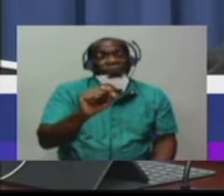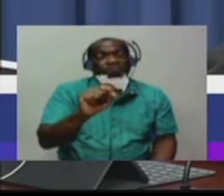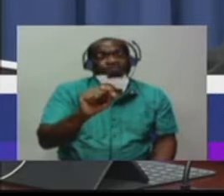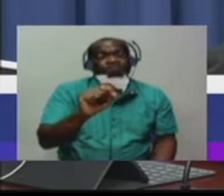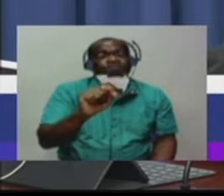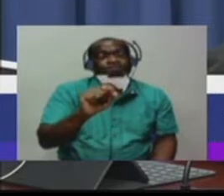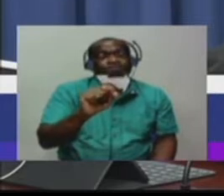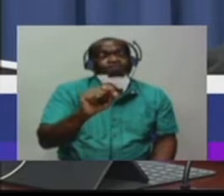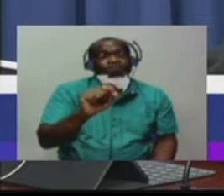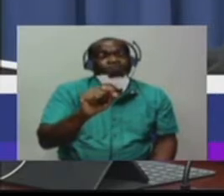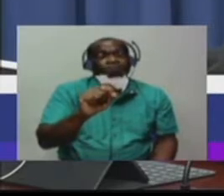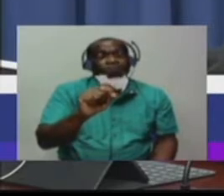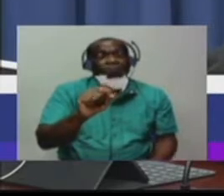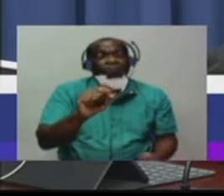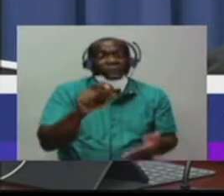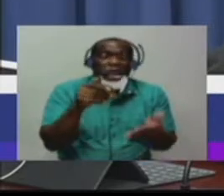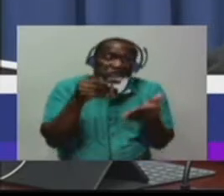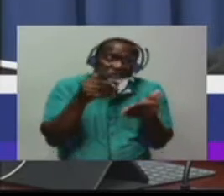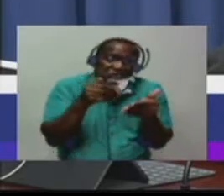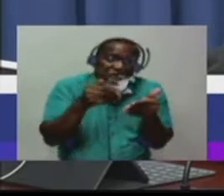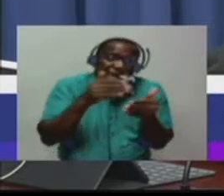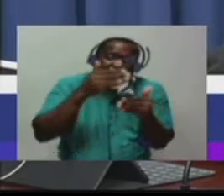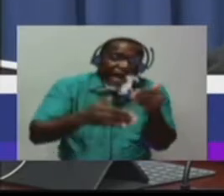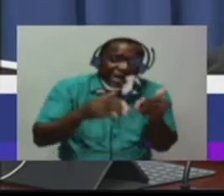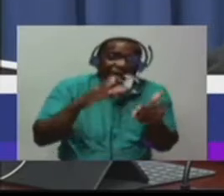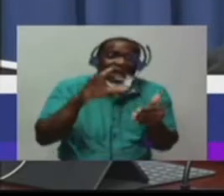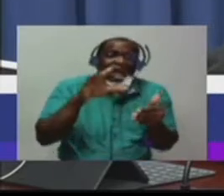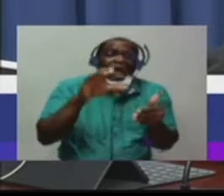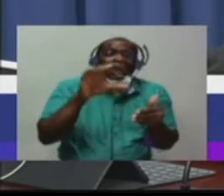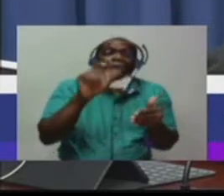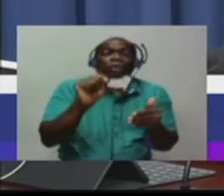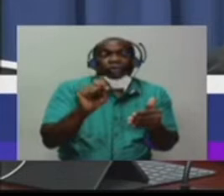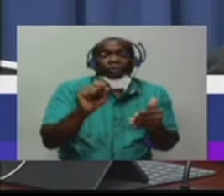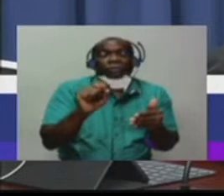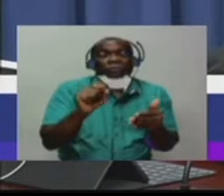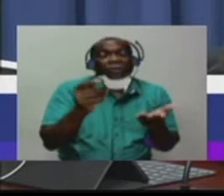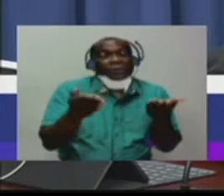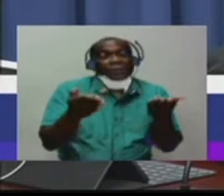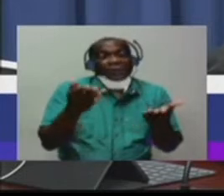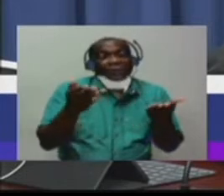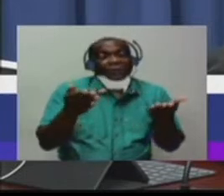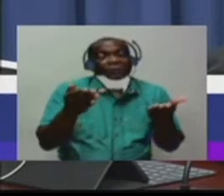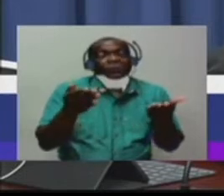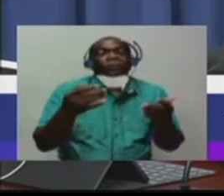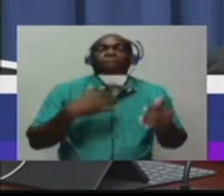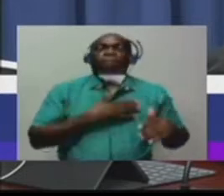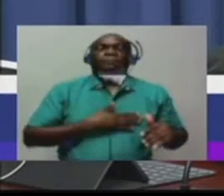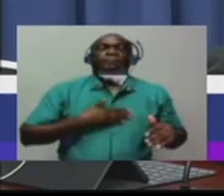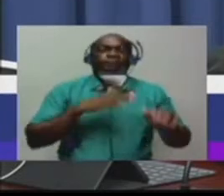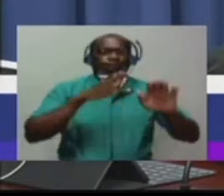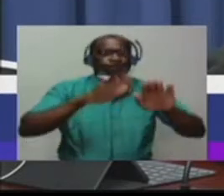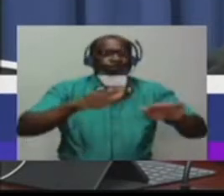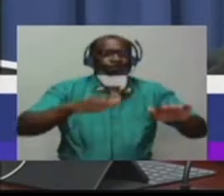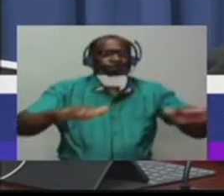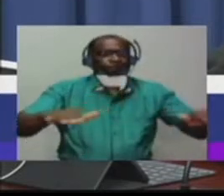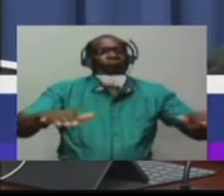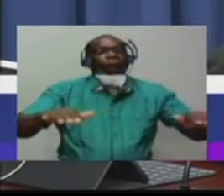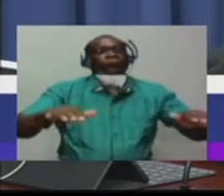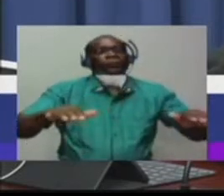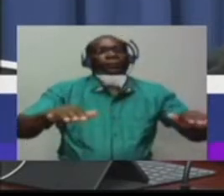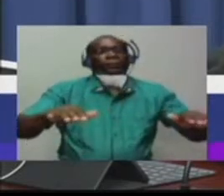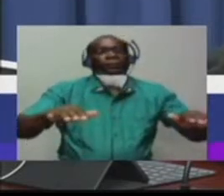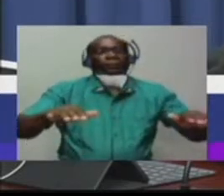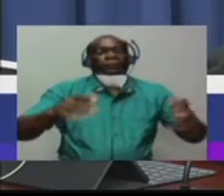Please, parents, get your children vaccinated as we open up Pfizer to